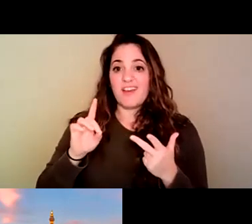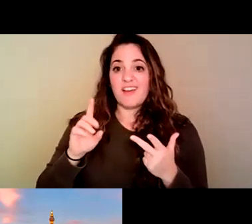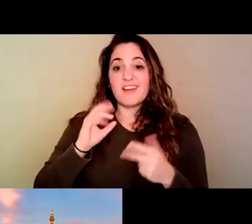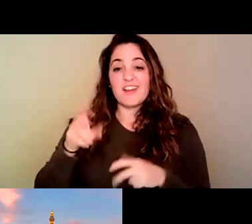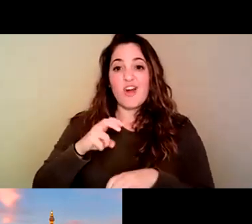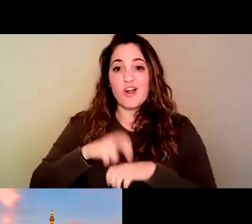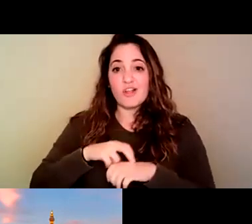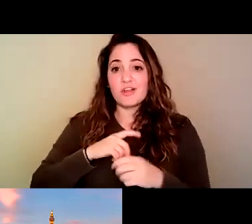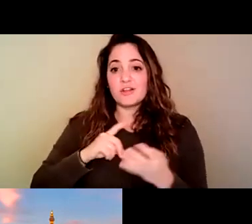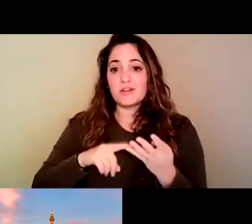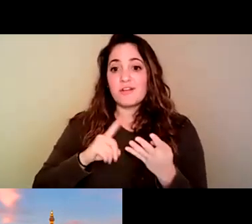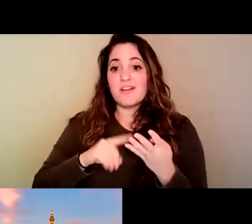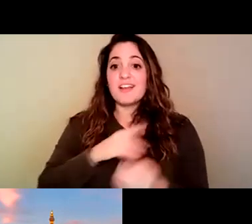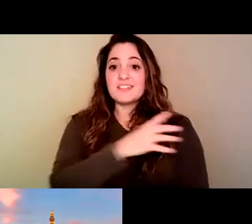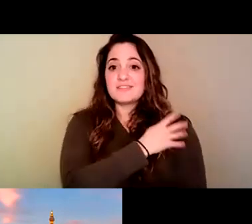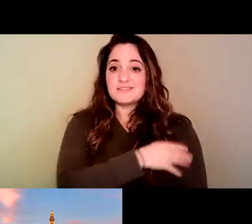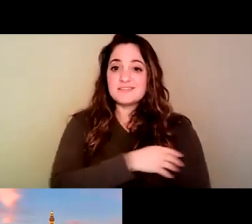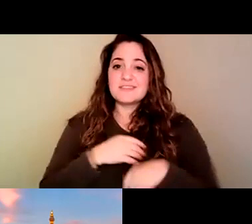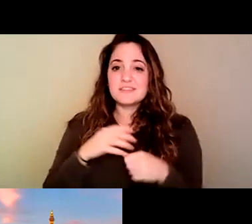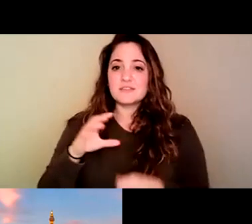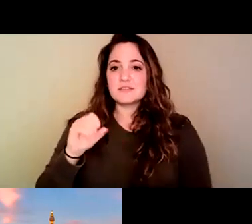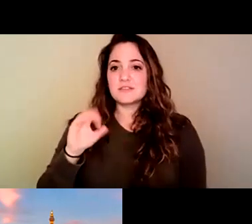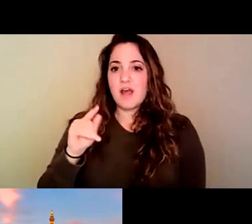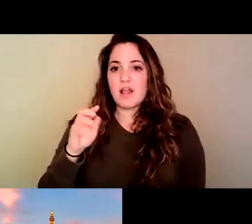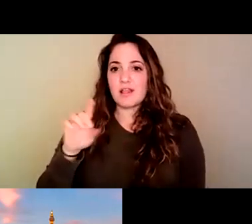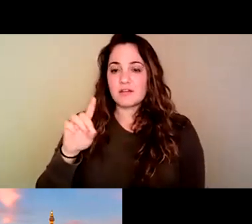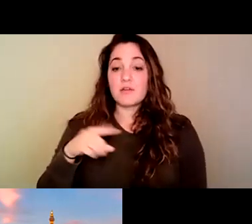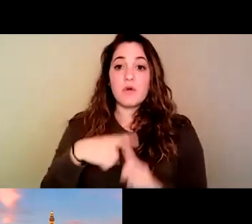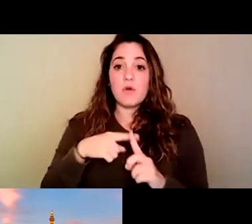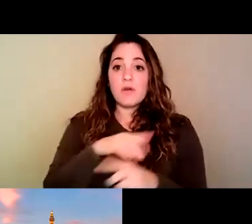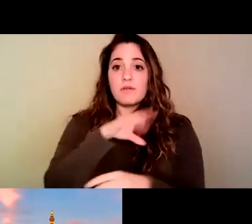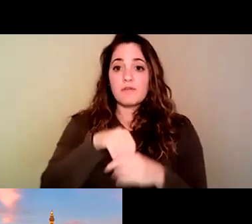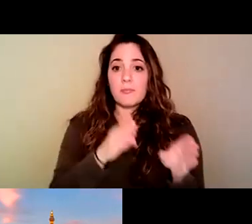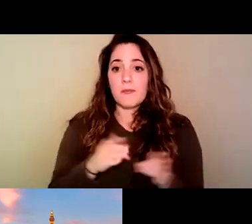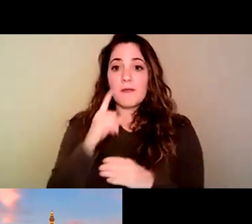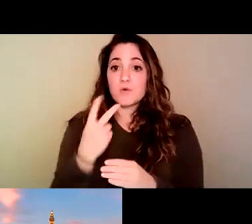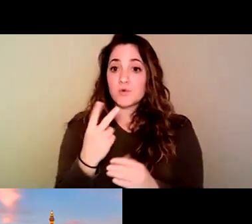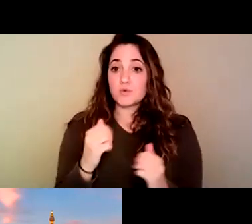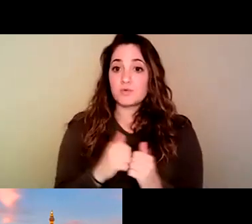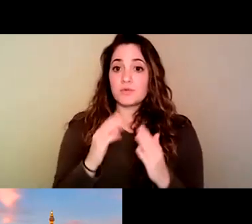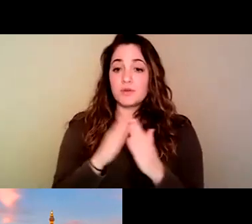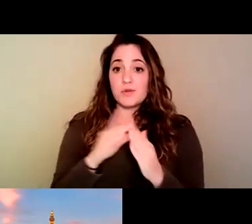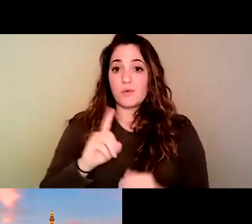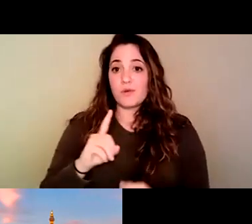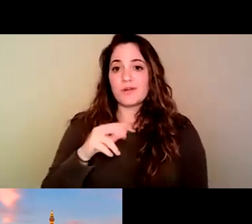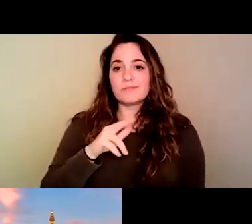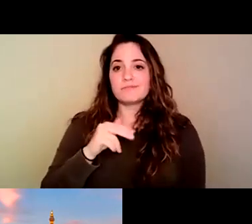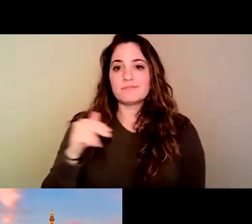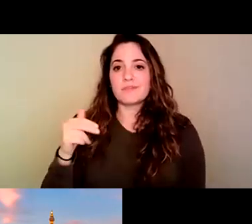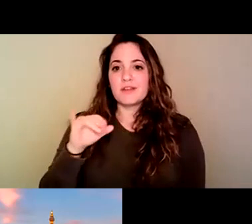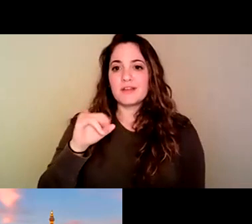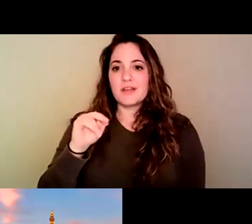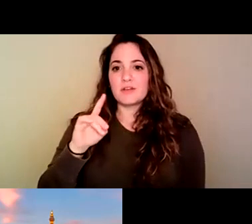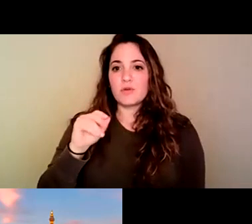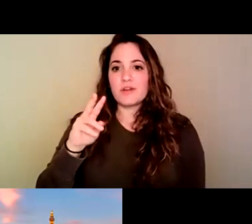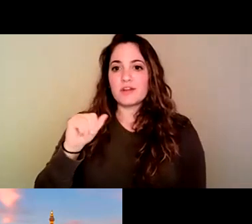and Turnberry, Scotland. And also involved in the planning for two emerging resorts in Indonesia, one in Bali and